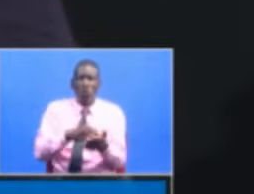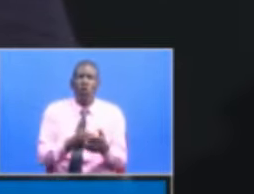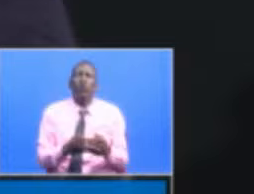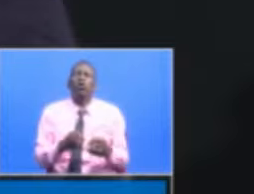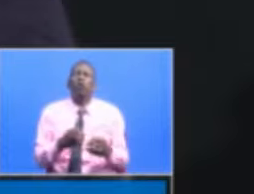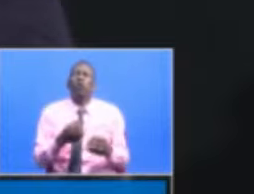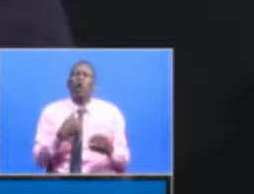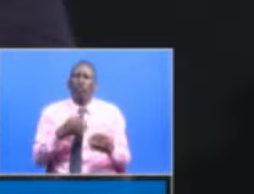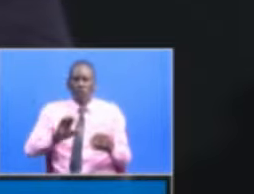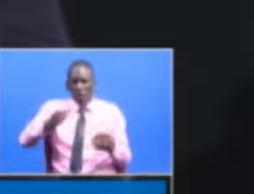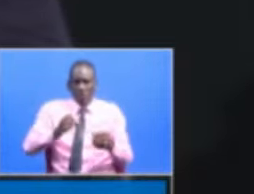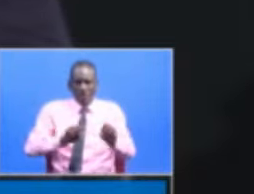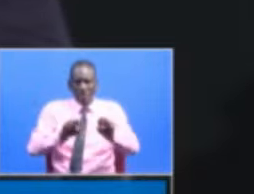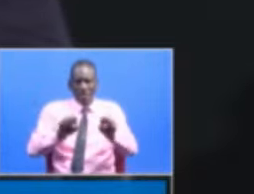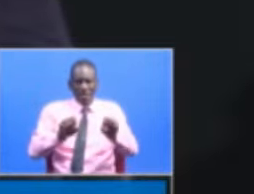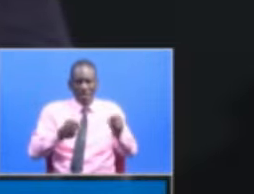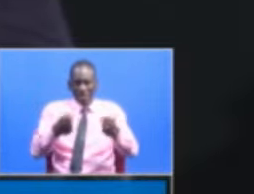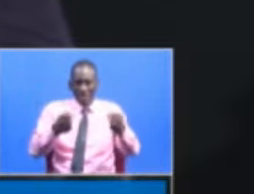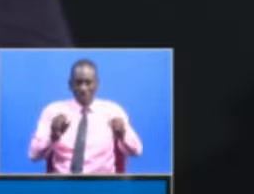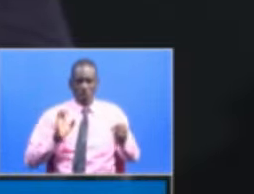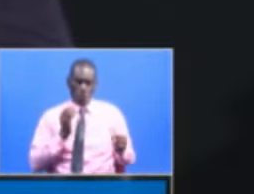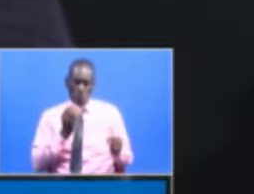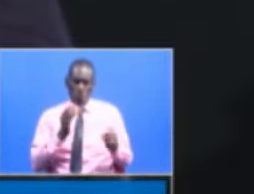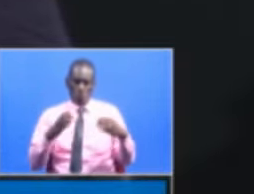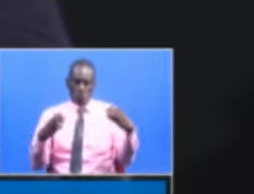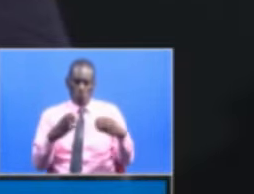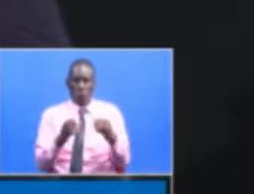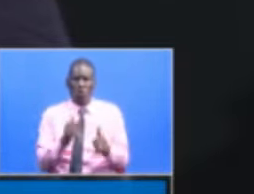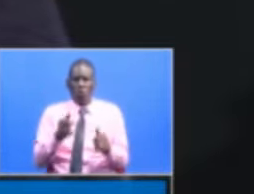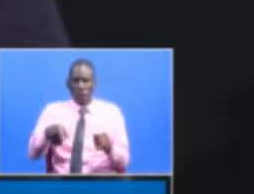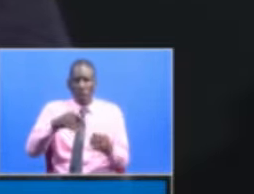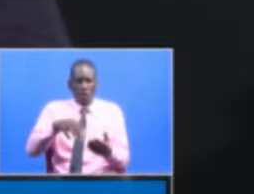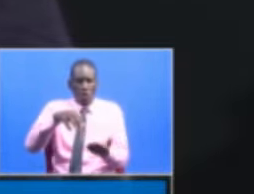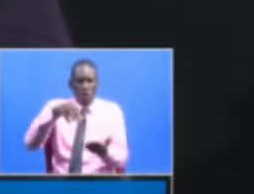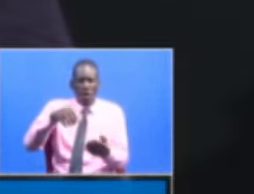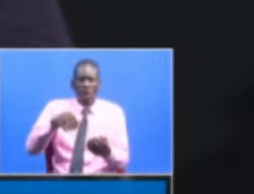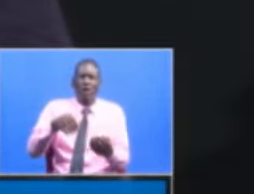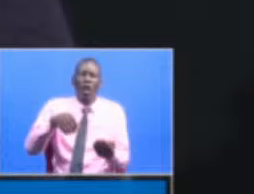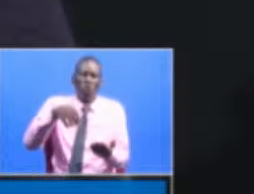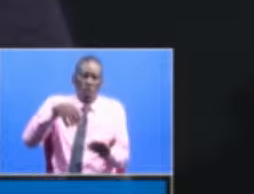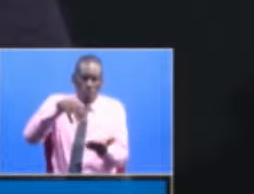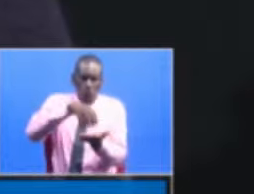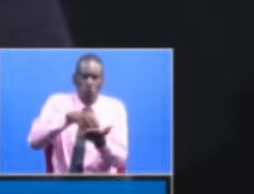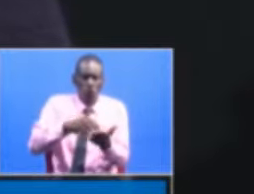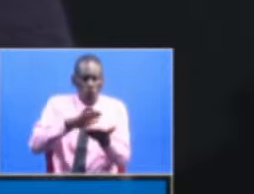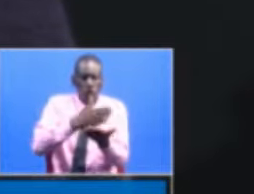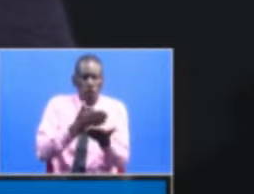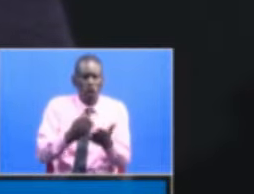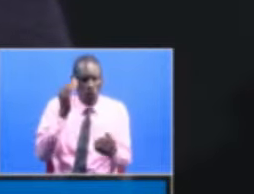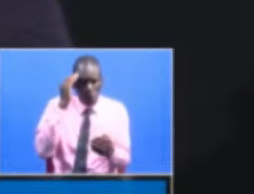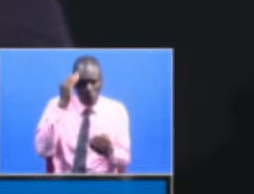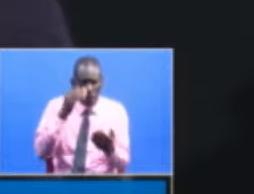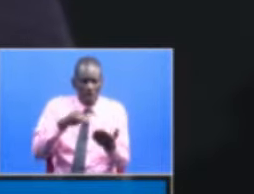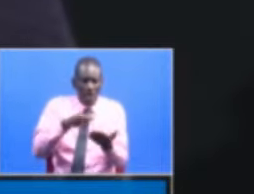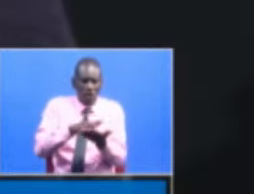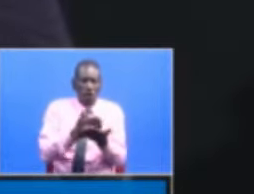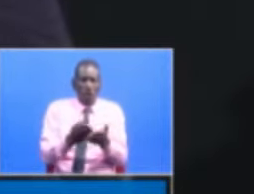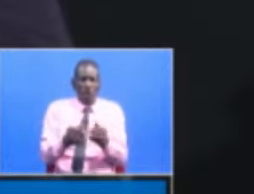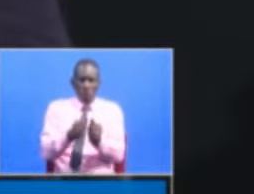Group, which are also our platform for sharing knowledge and learning and planning together, co-creating,